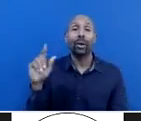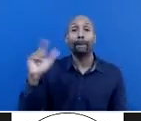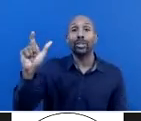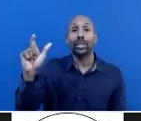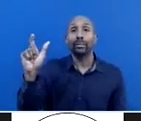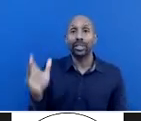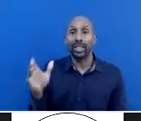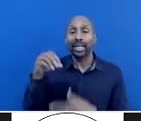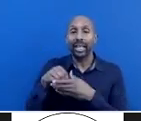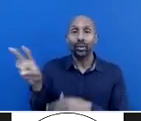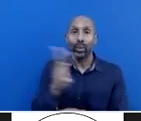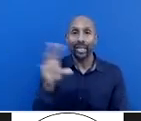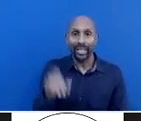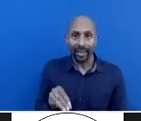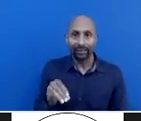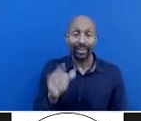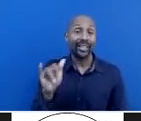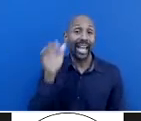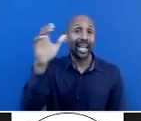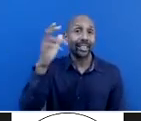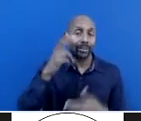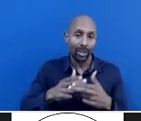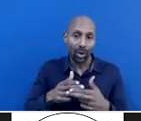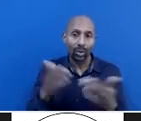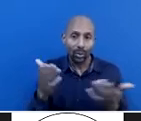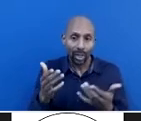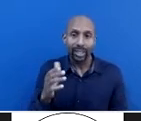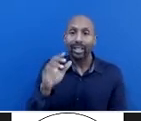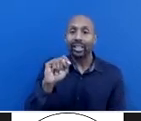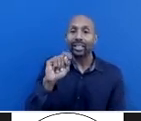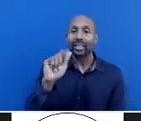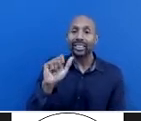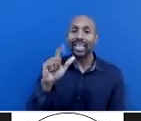that's referred to in the Quran as taslim, acceptance.